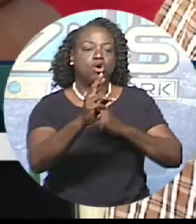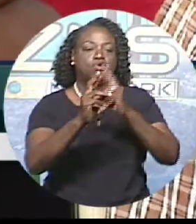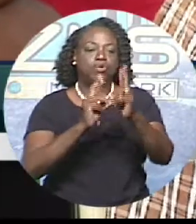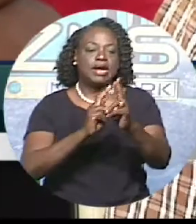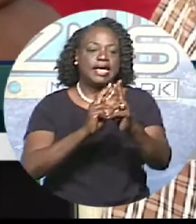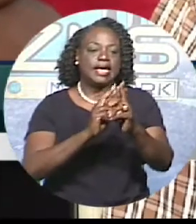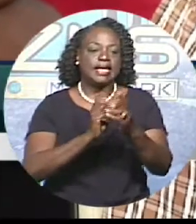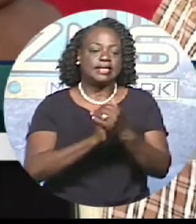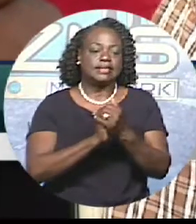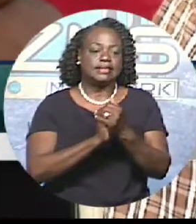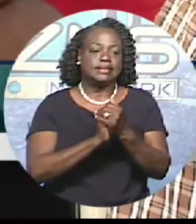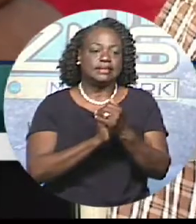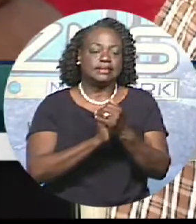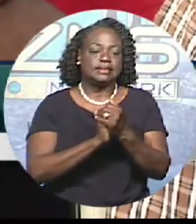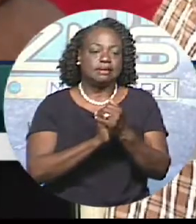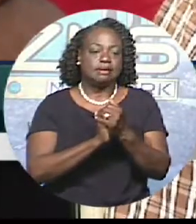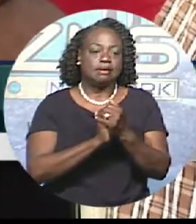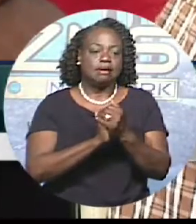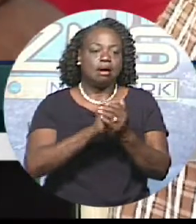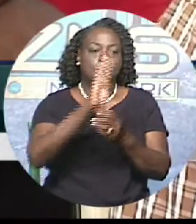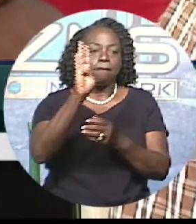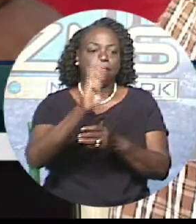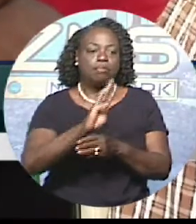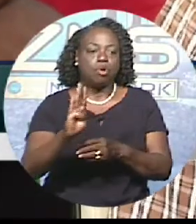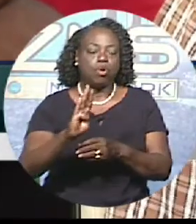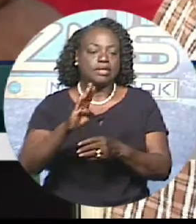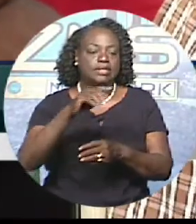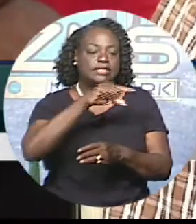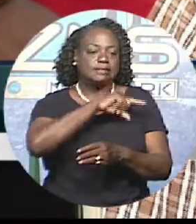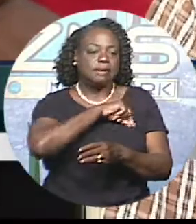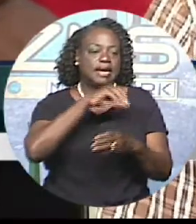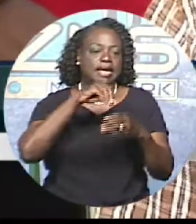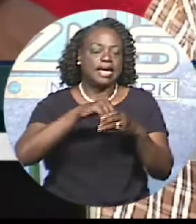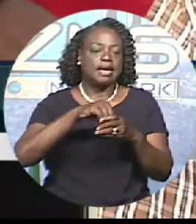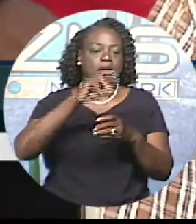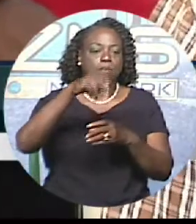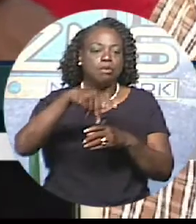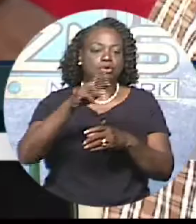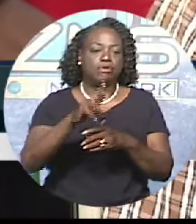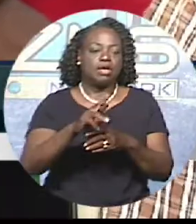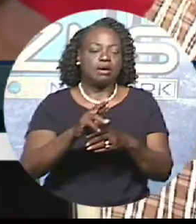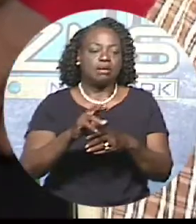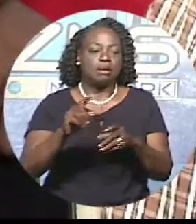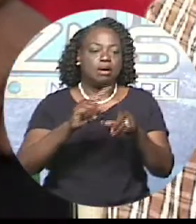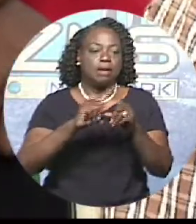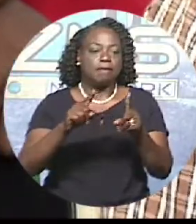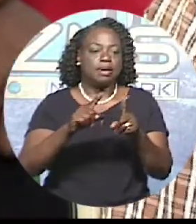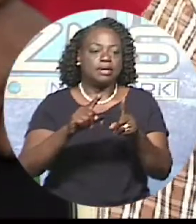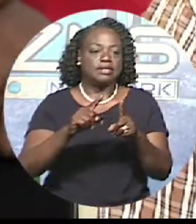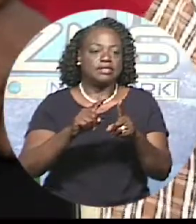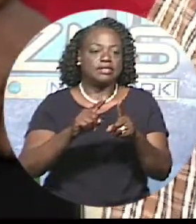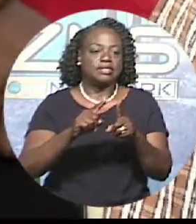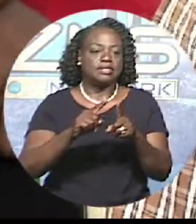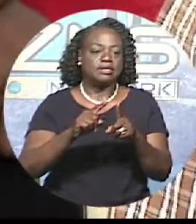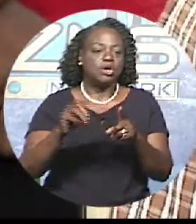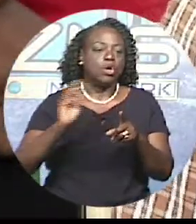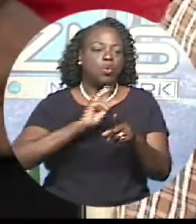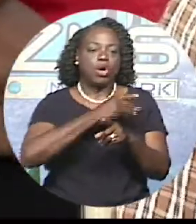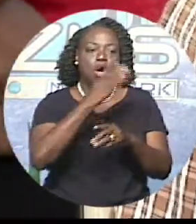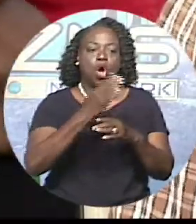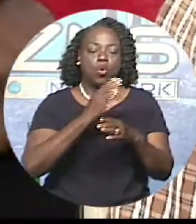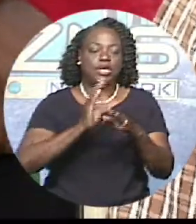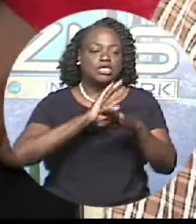Our men won a bronze medal in Puerto Rico. But every time we do something, track is doing something, so we get